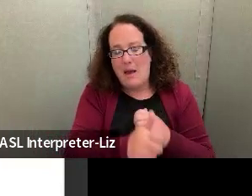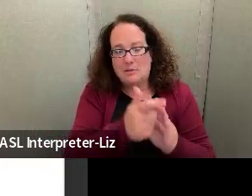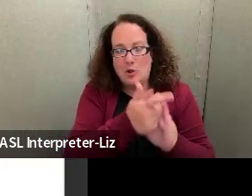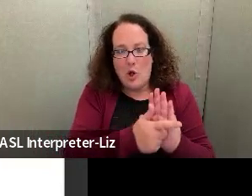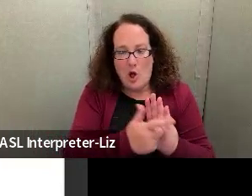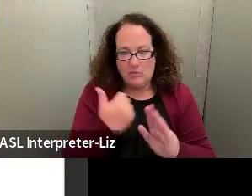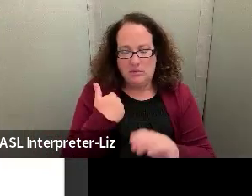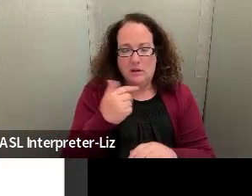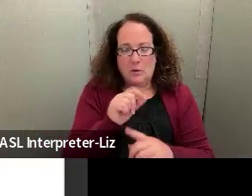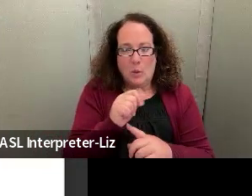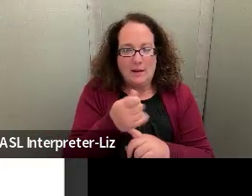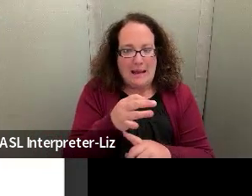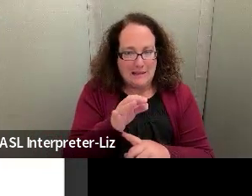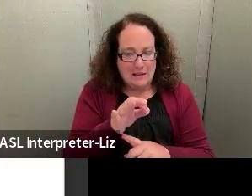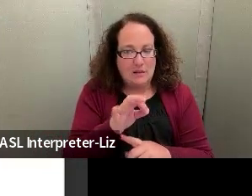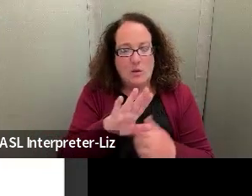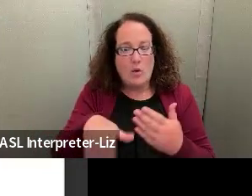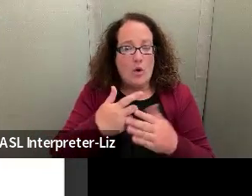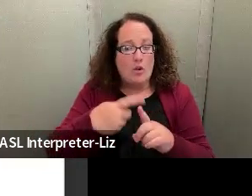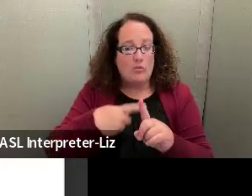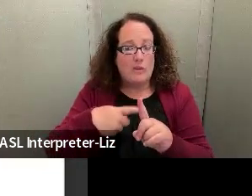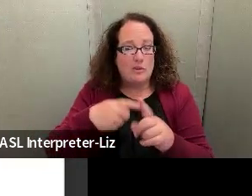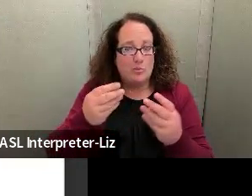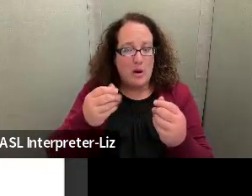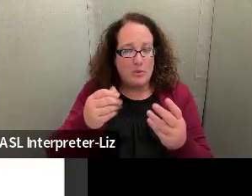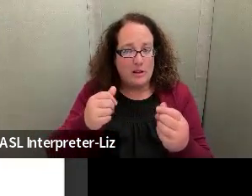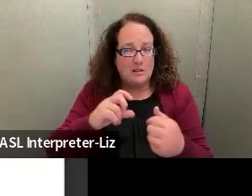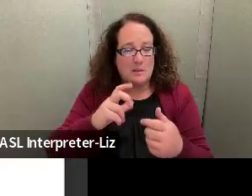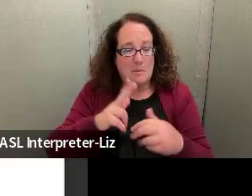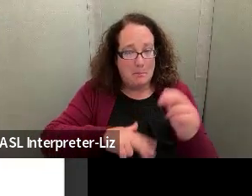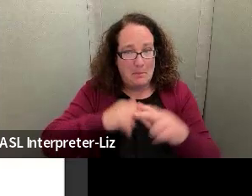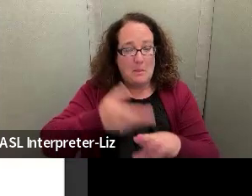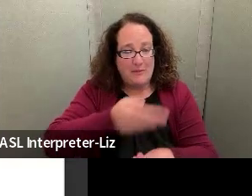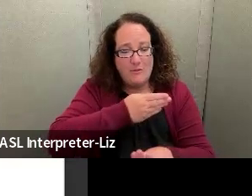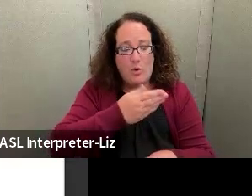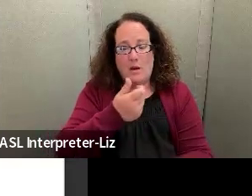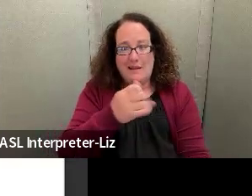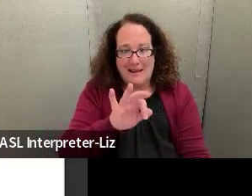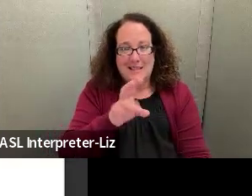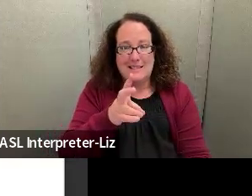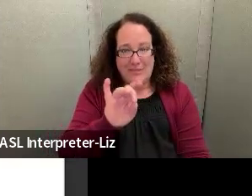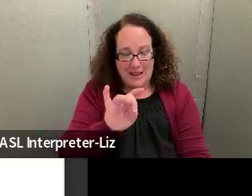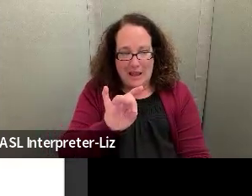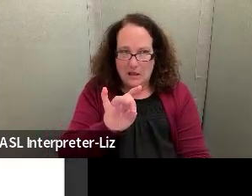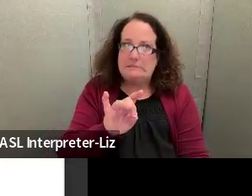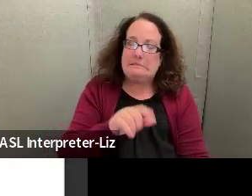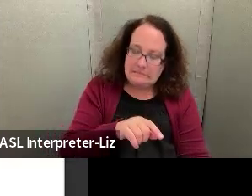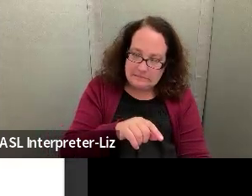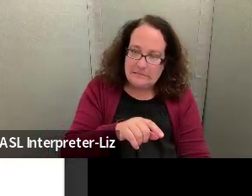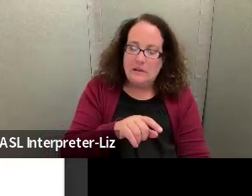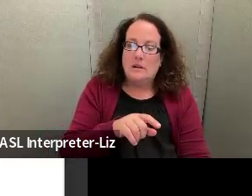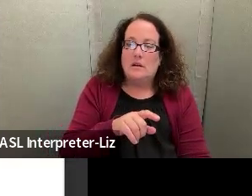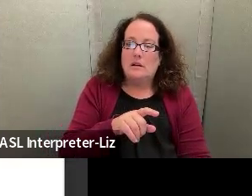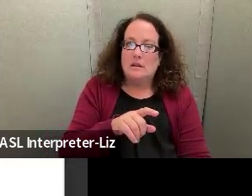in 2019 that all rental properties built before 78, when lead paint was banned in